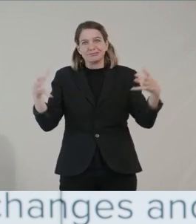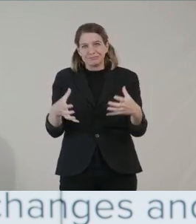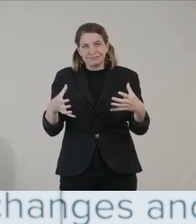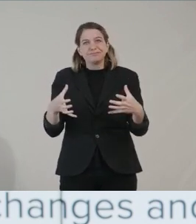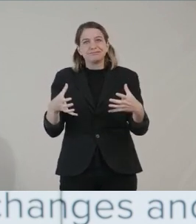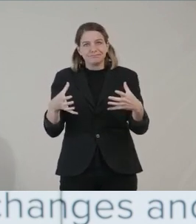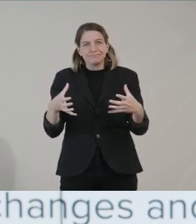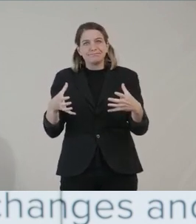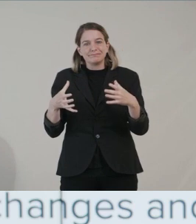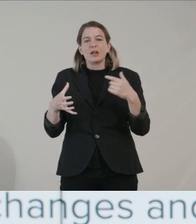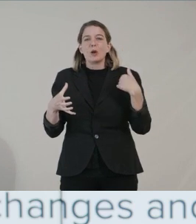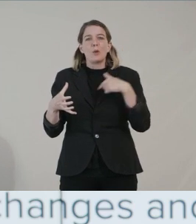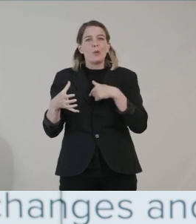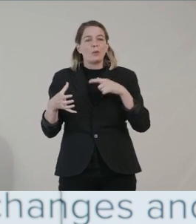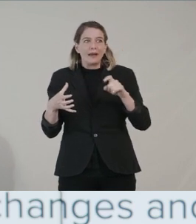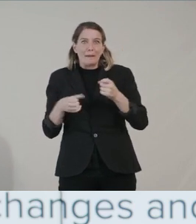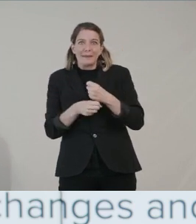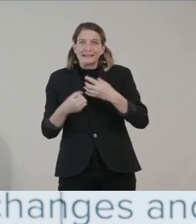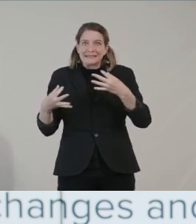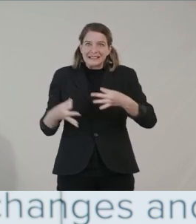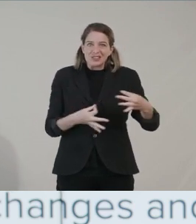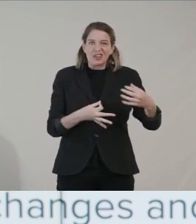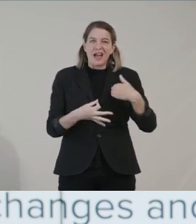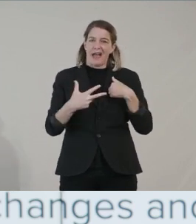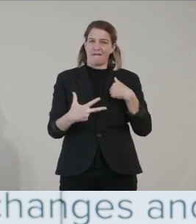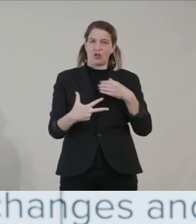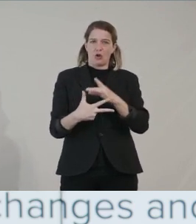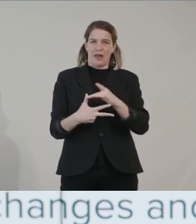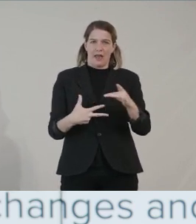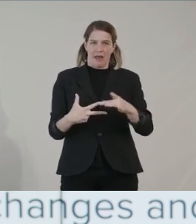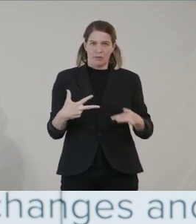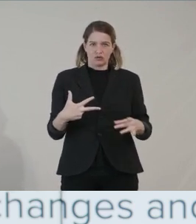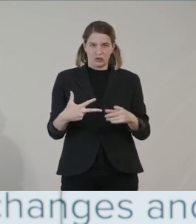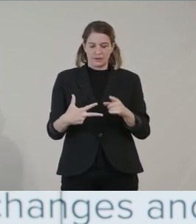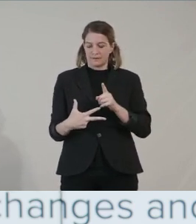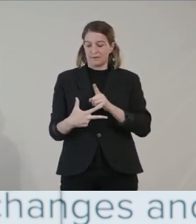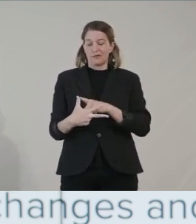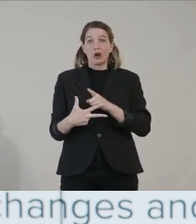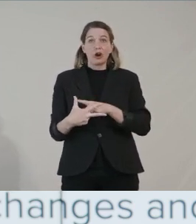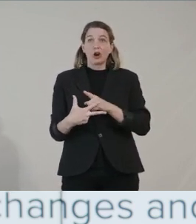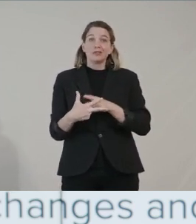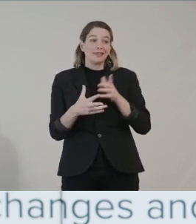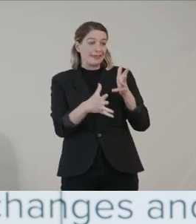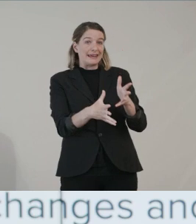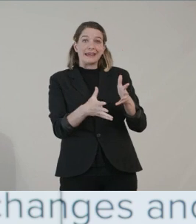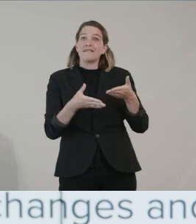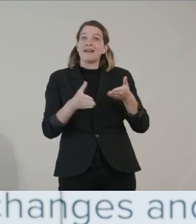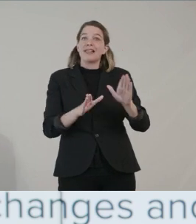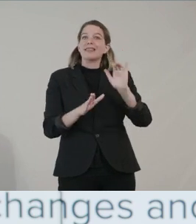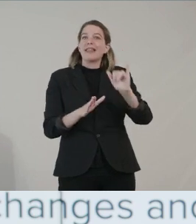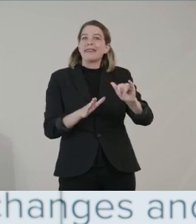options around this executive order right now. The first is to let it expire. The second is to extend it in its current